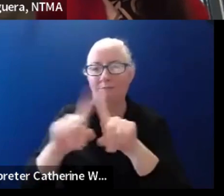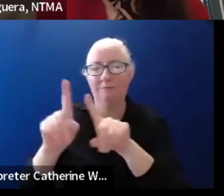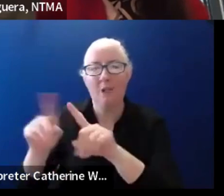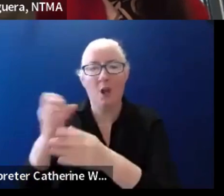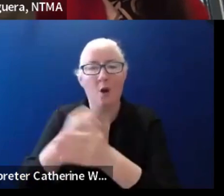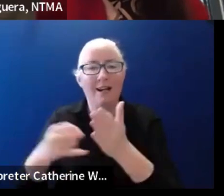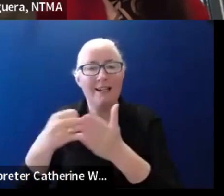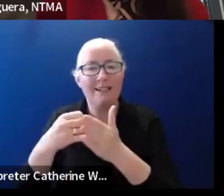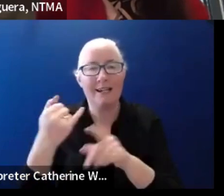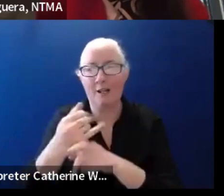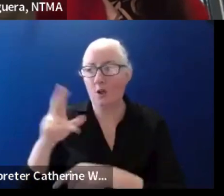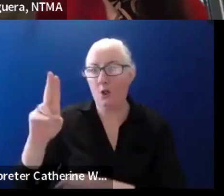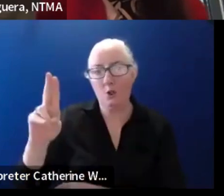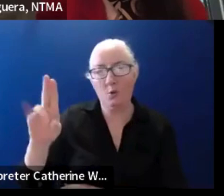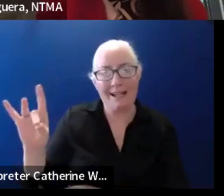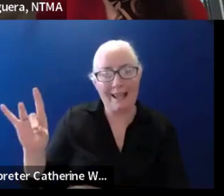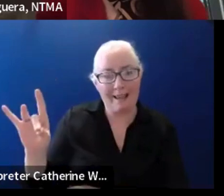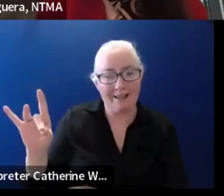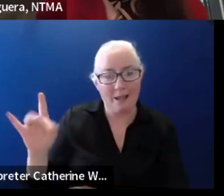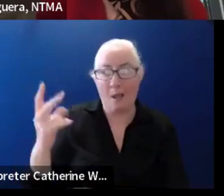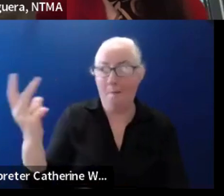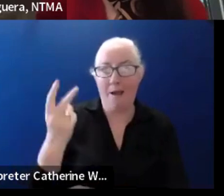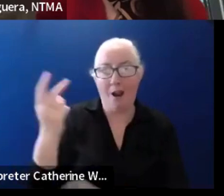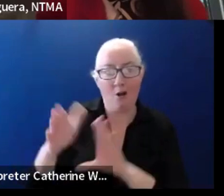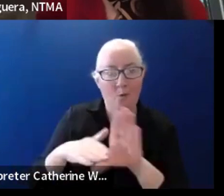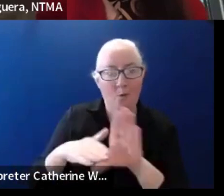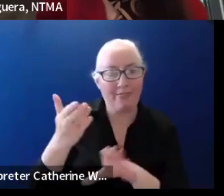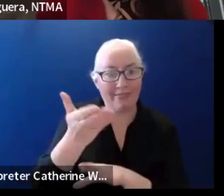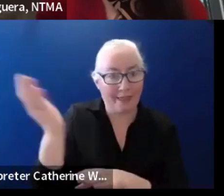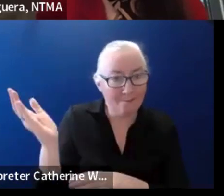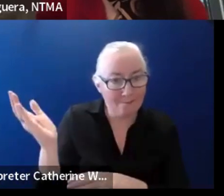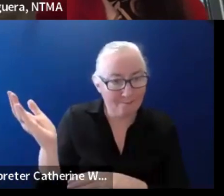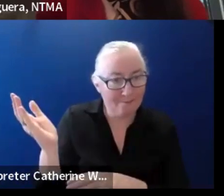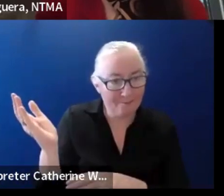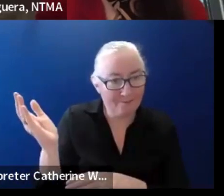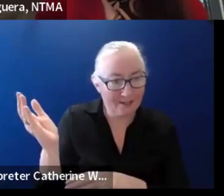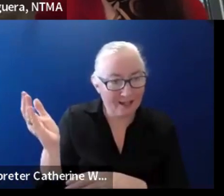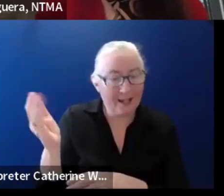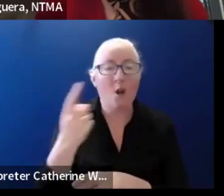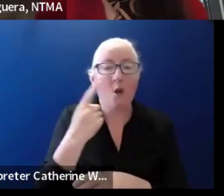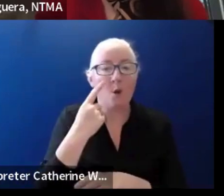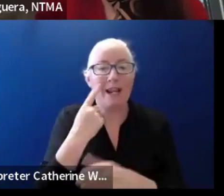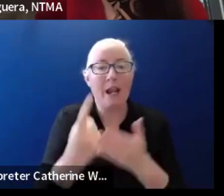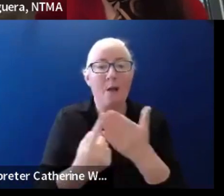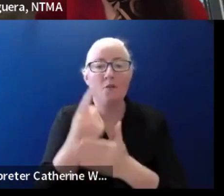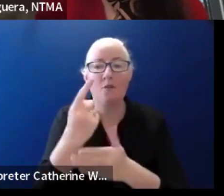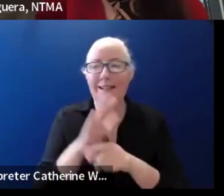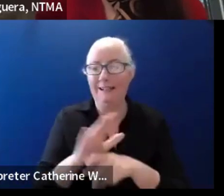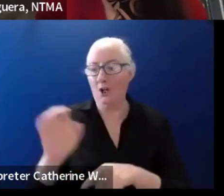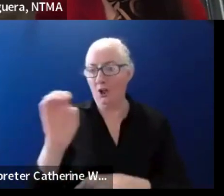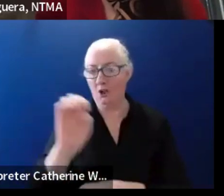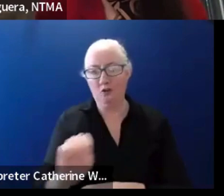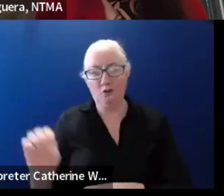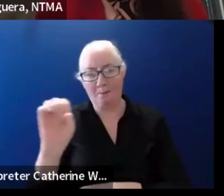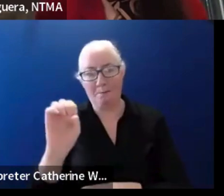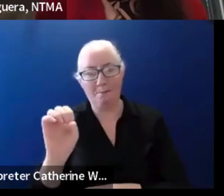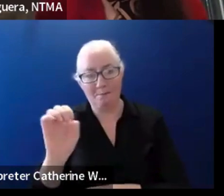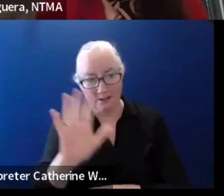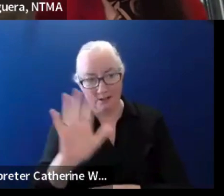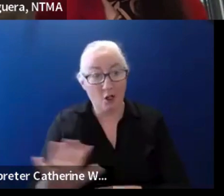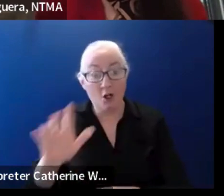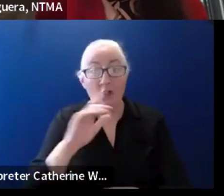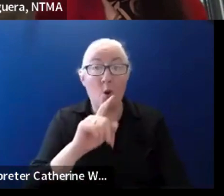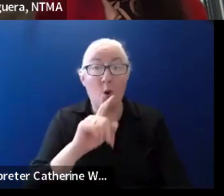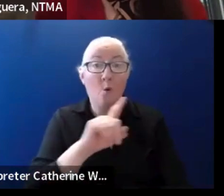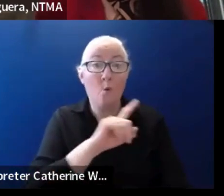the UK to partner with them, and we are looking at opportunities throughout Europe as well. But I suppose, like, winning this